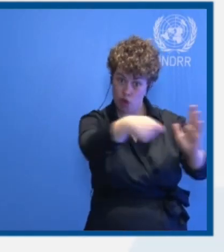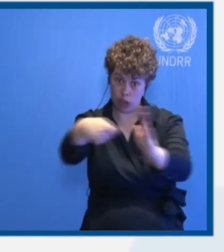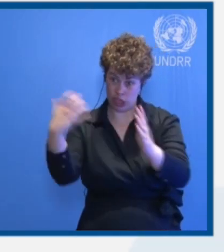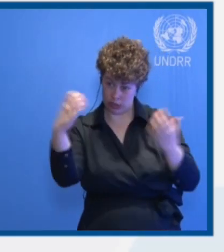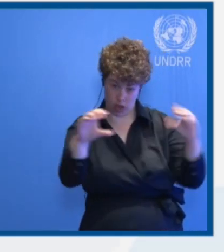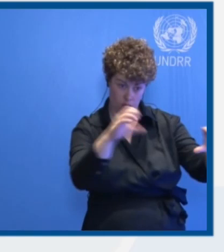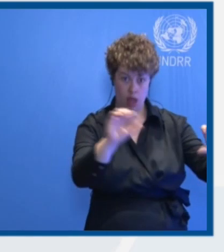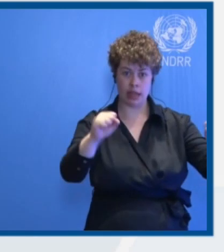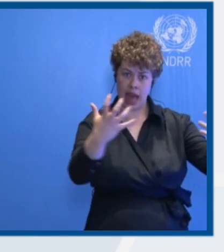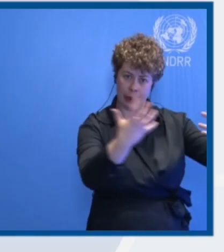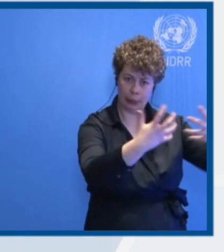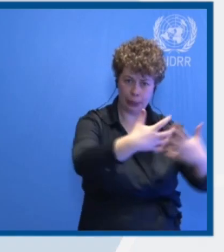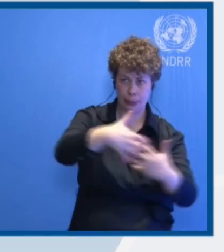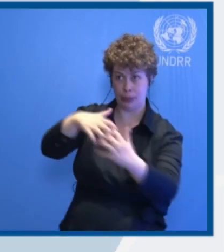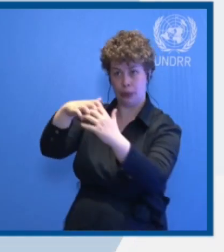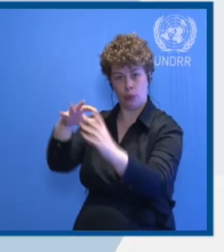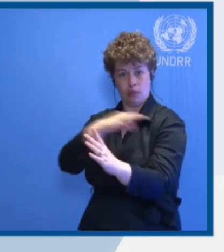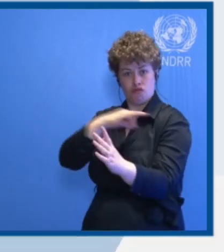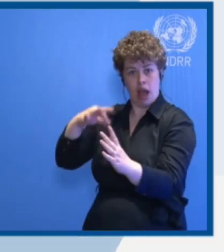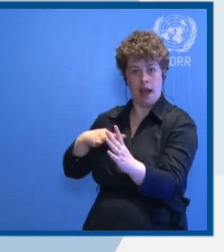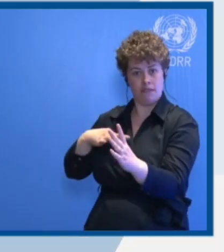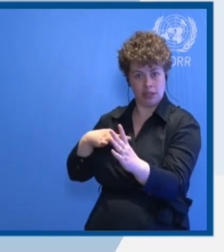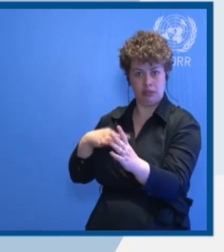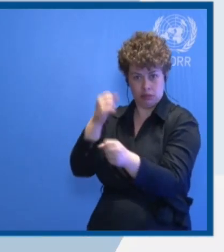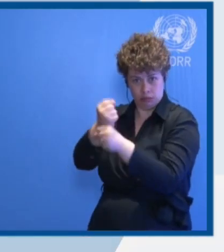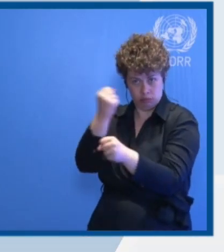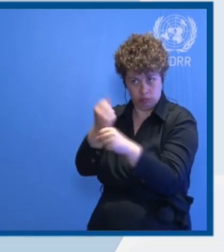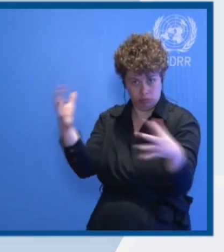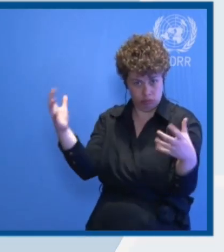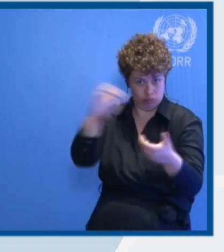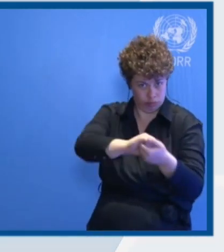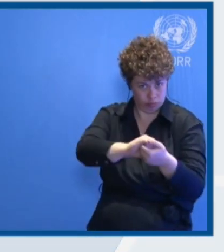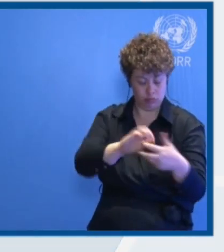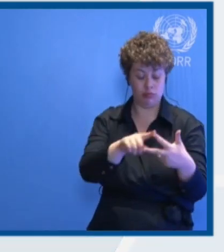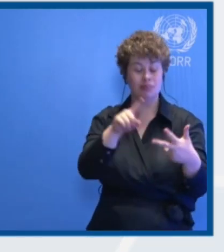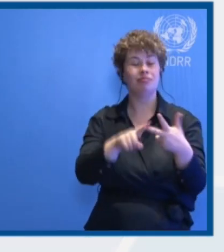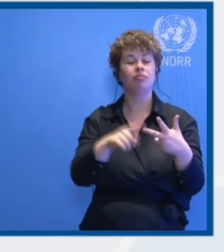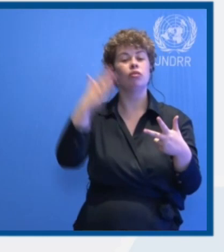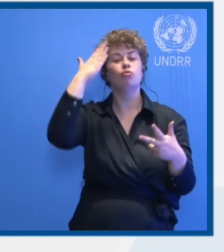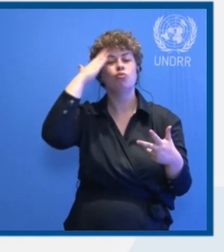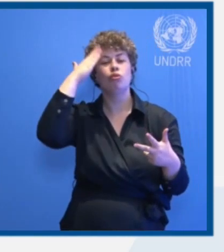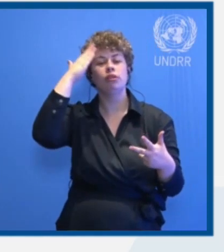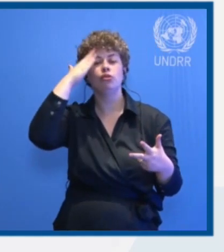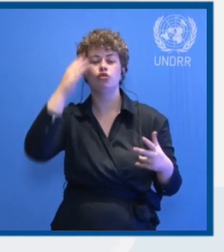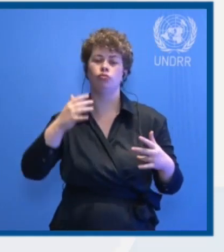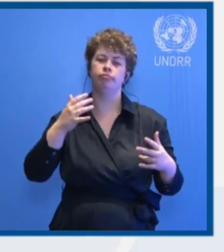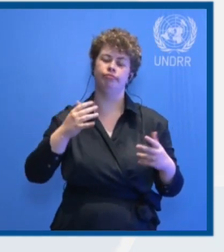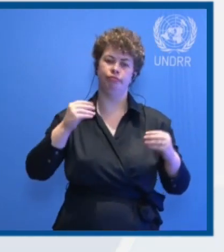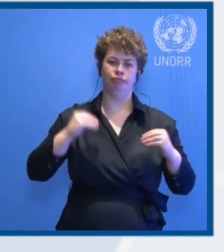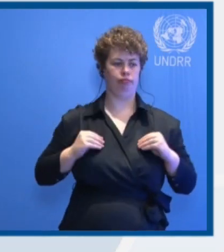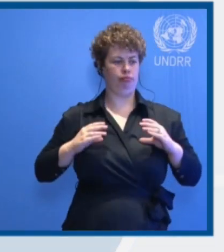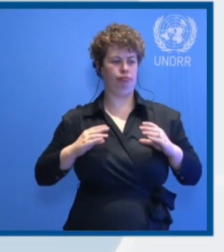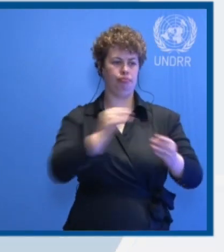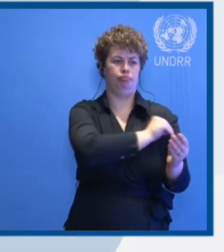the private sector? And then lastly, on sharing knowledge and capacity building, I think this goes to that last